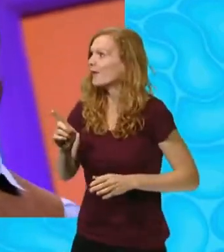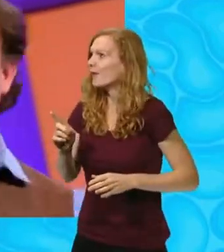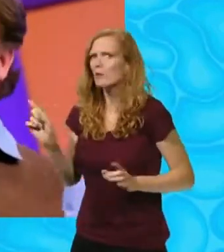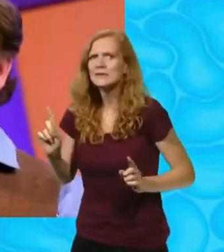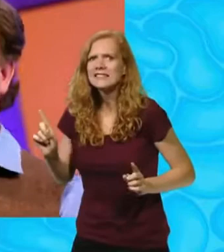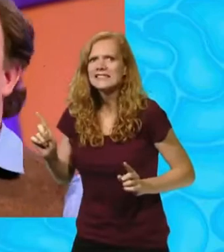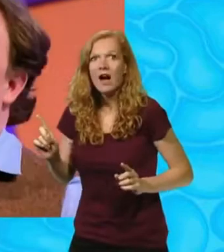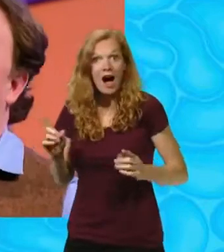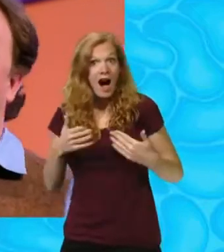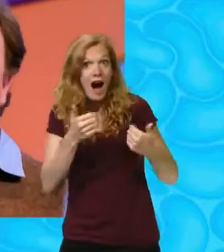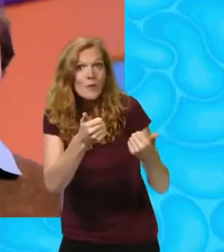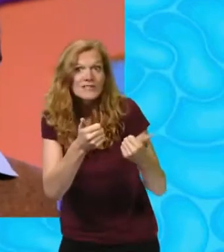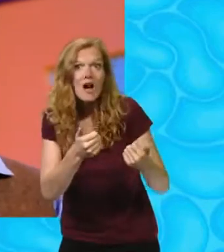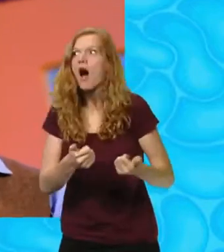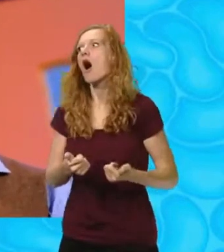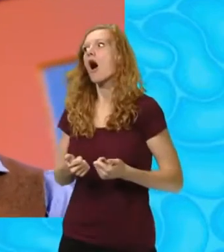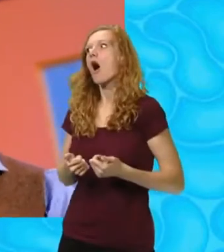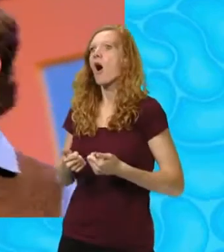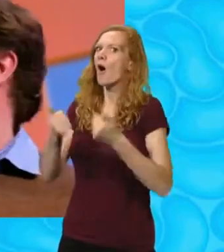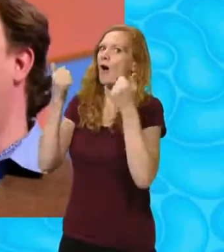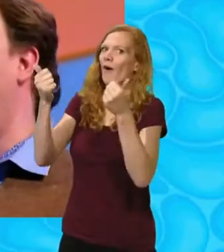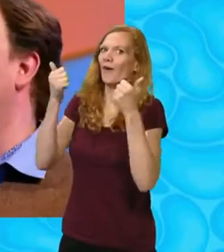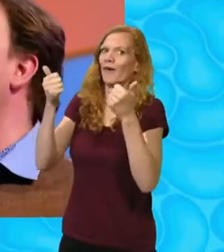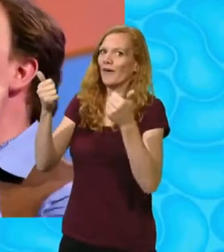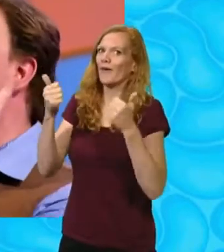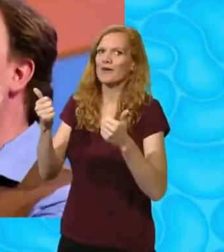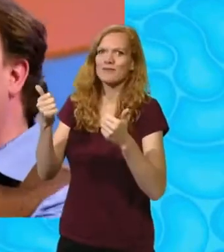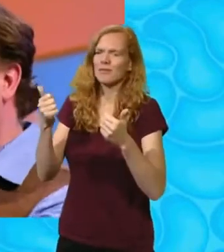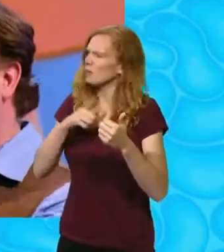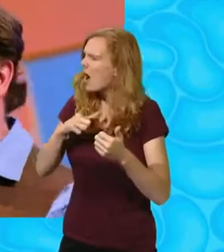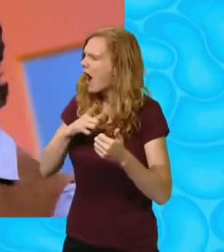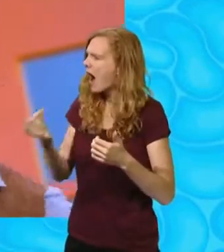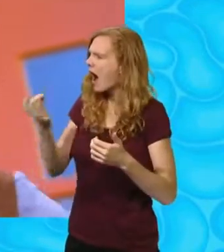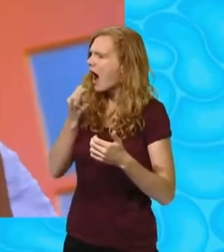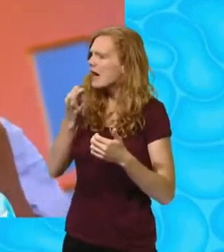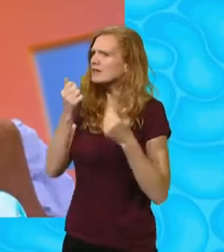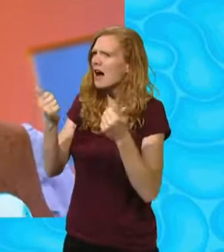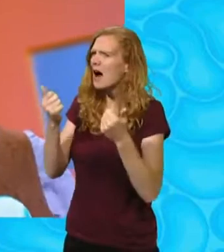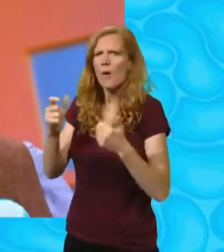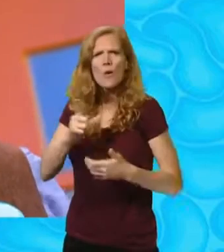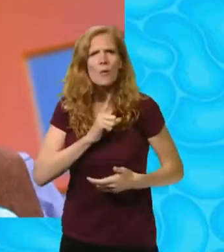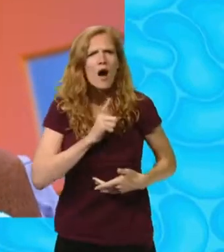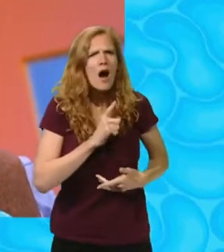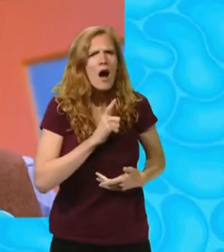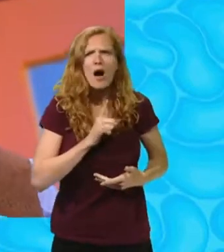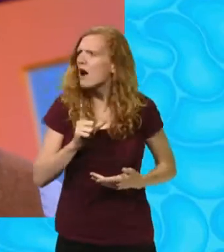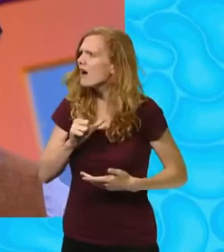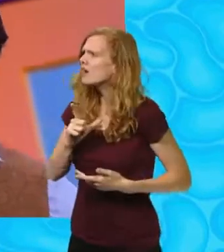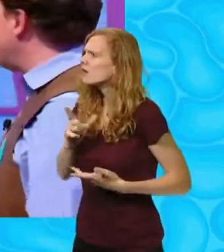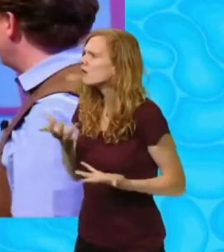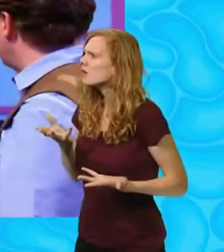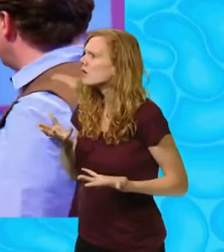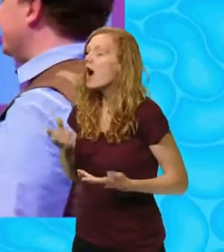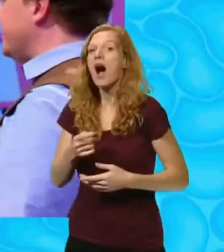Oh, Robert, it was brilliant. Oh, you should have been there. How was what?